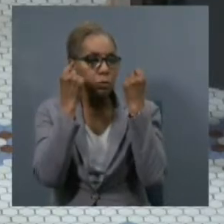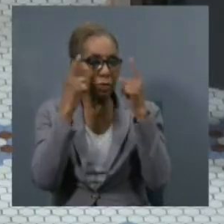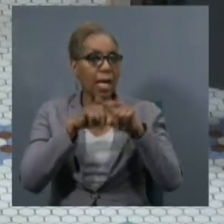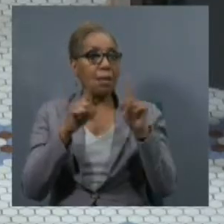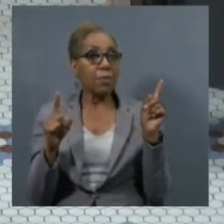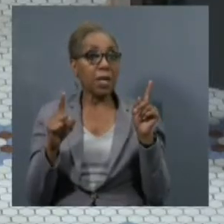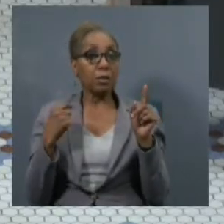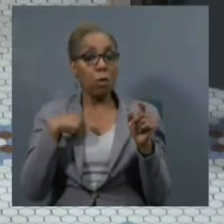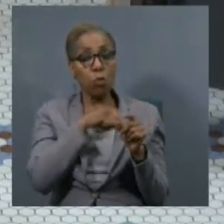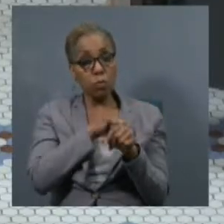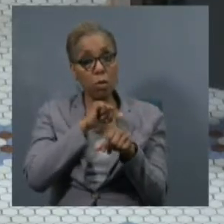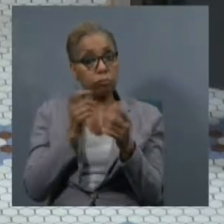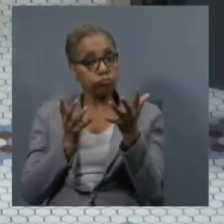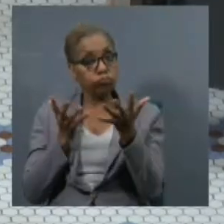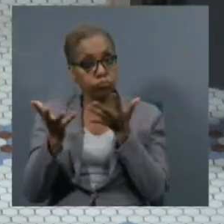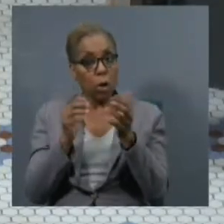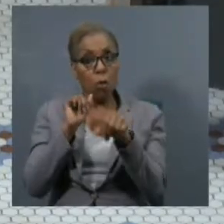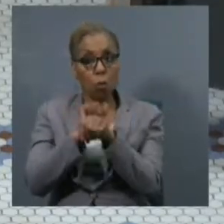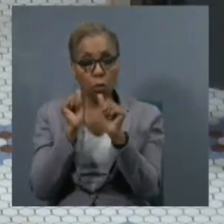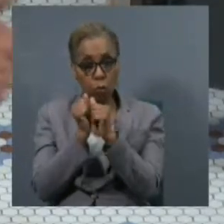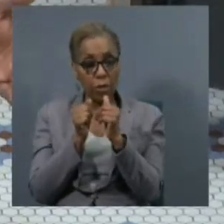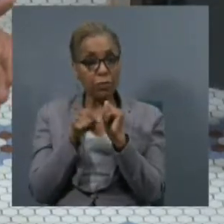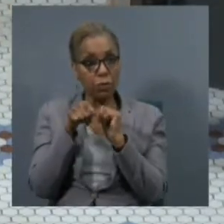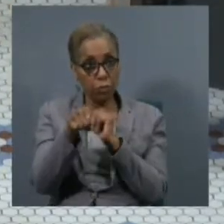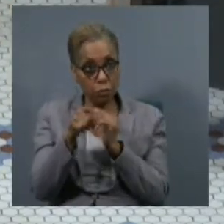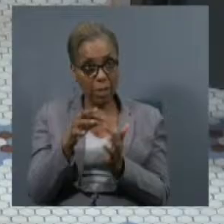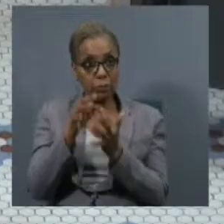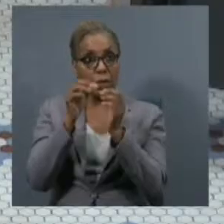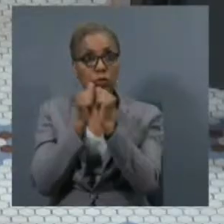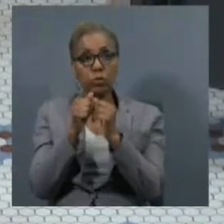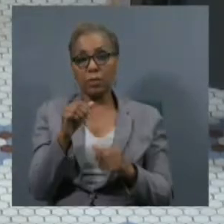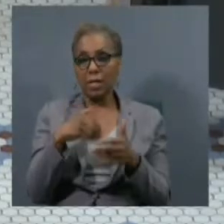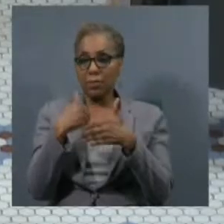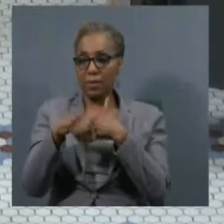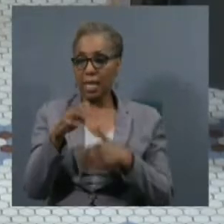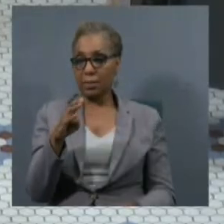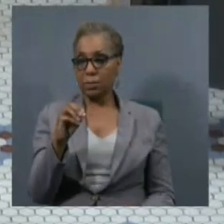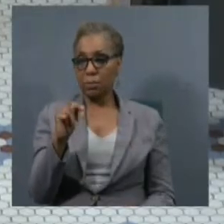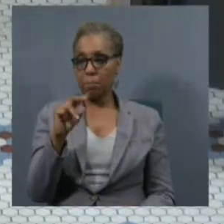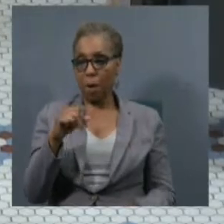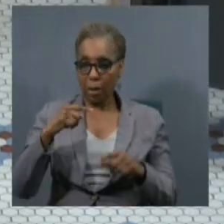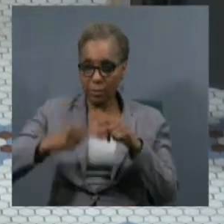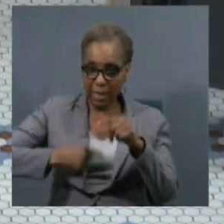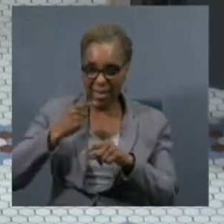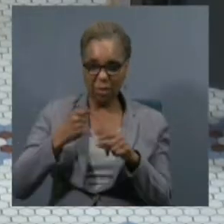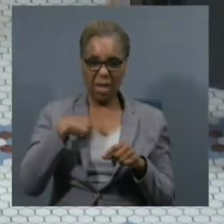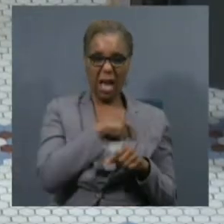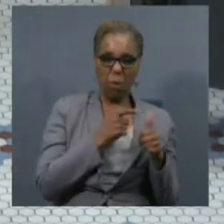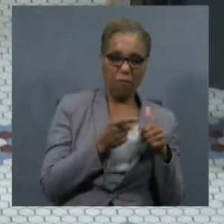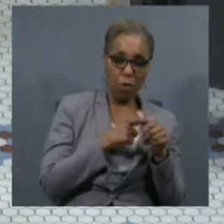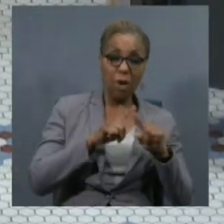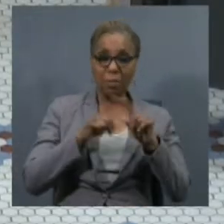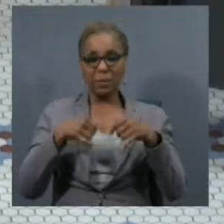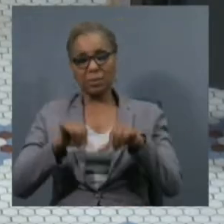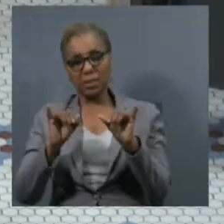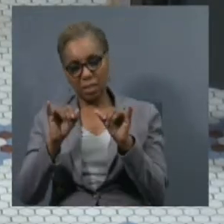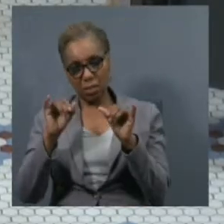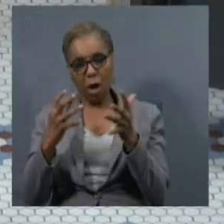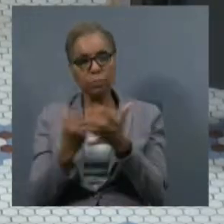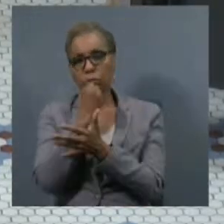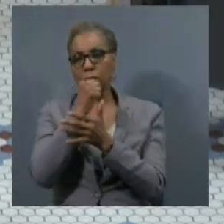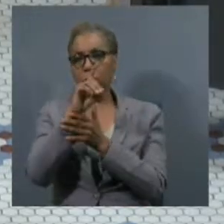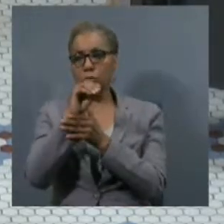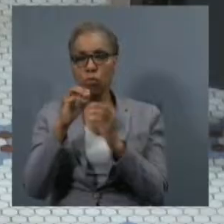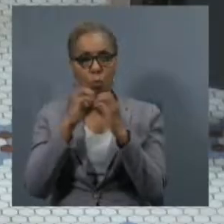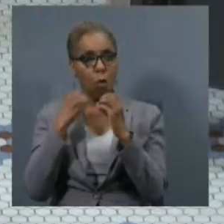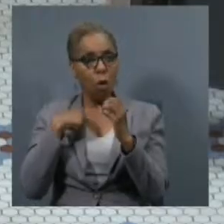we'll work with you, especially with the next bond cycle. This is our first bond cycle. Okay. There's still another opportunity to do more, and